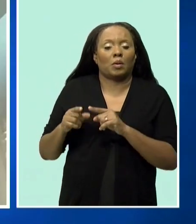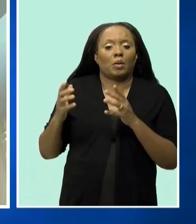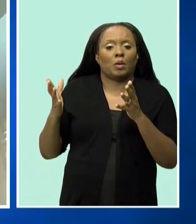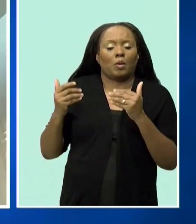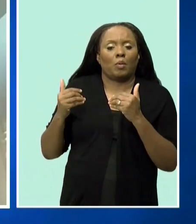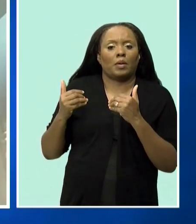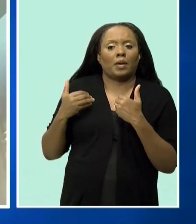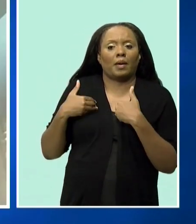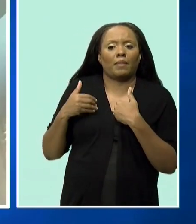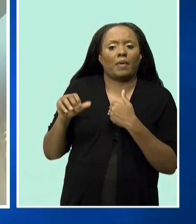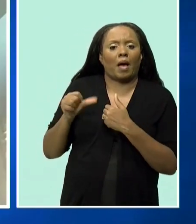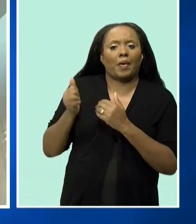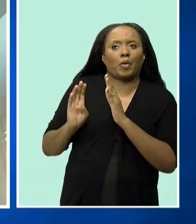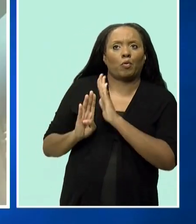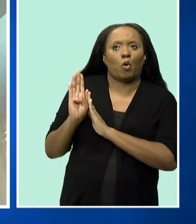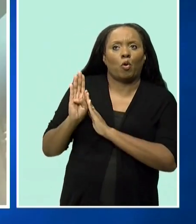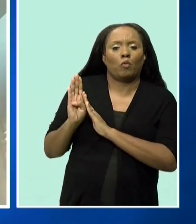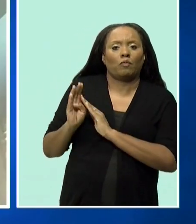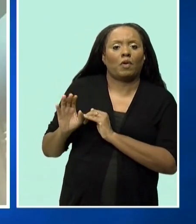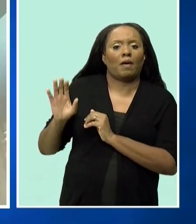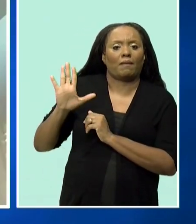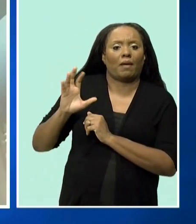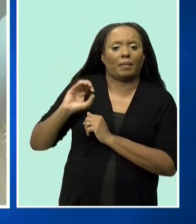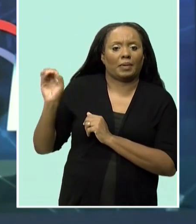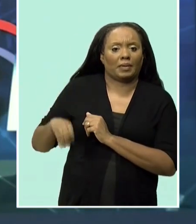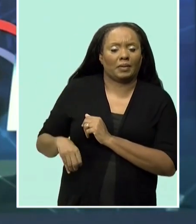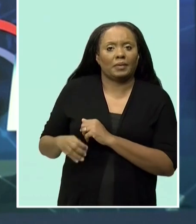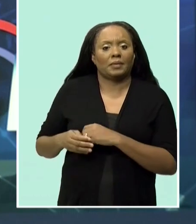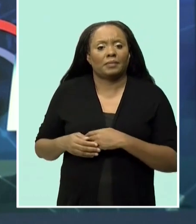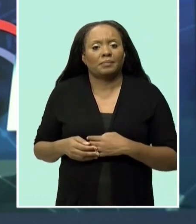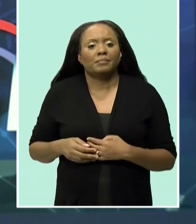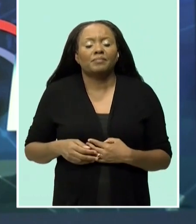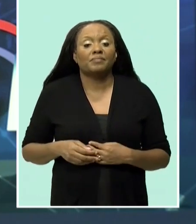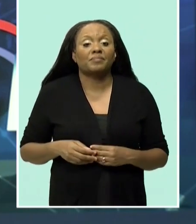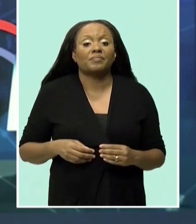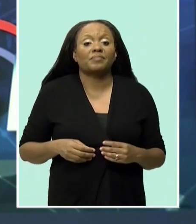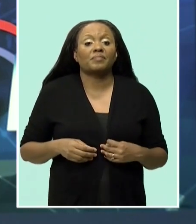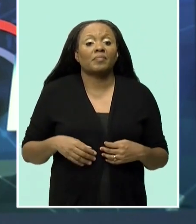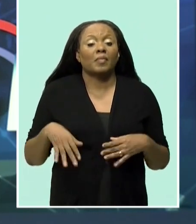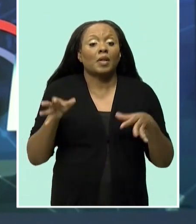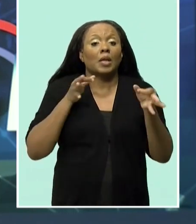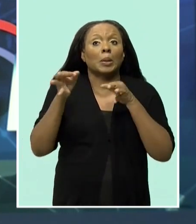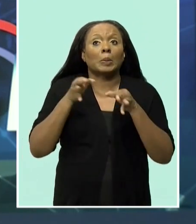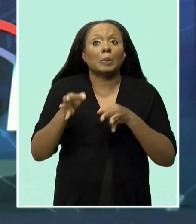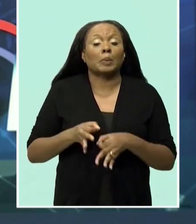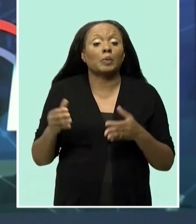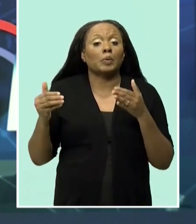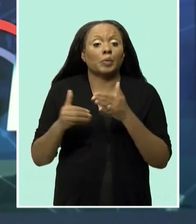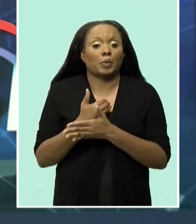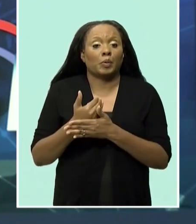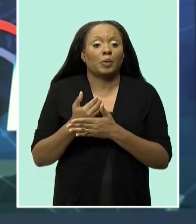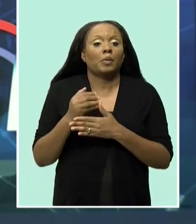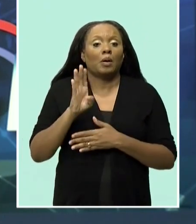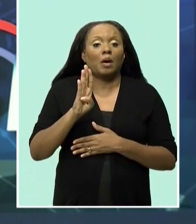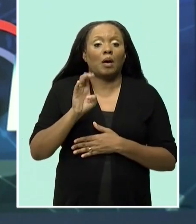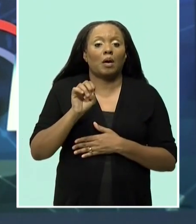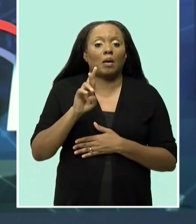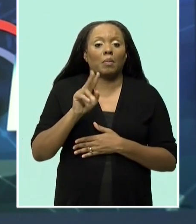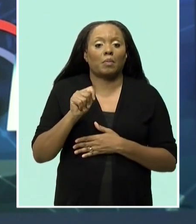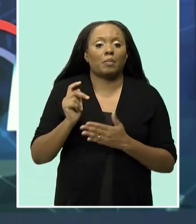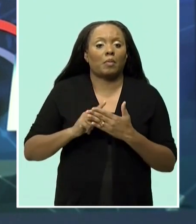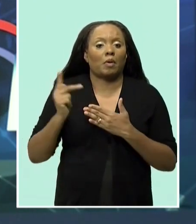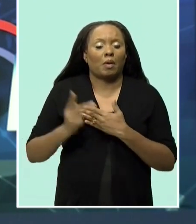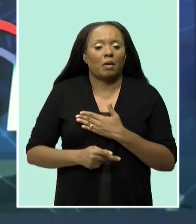average of 5%. We're trying to get to 5%. Dr. Greenidge explains this new BERT program will build a new level of